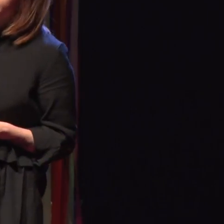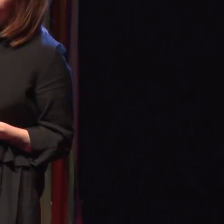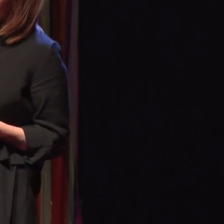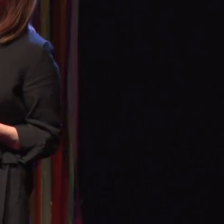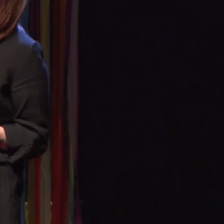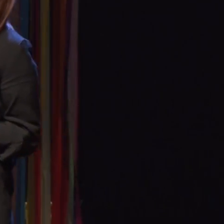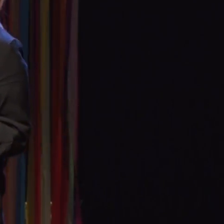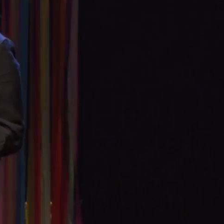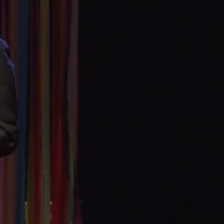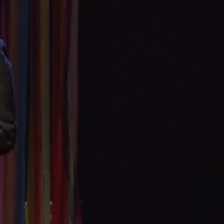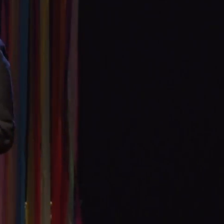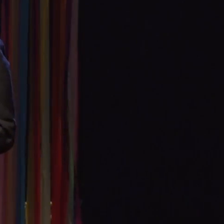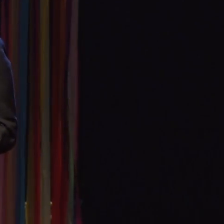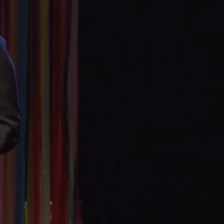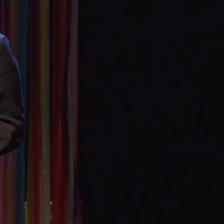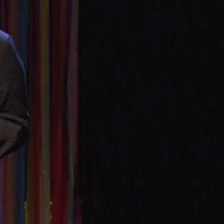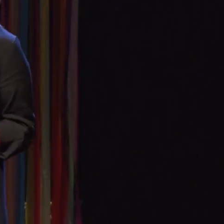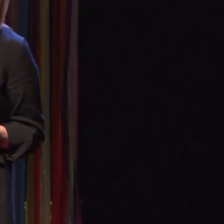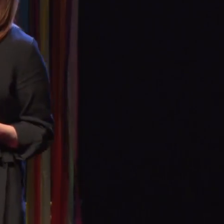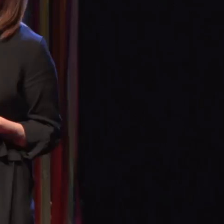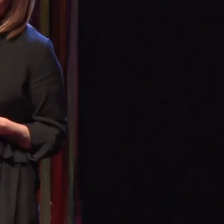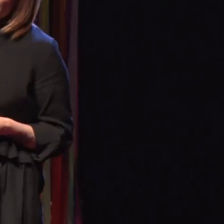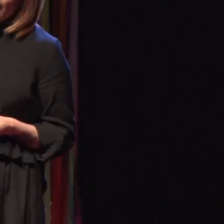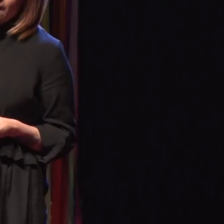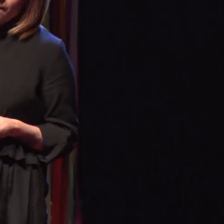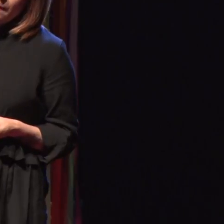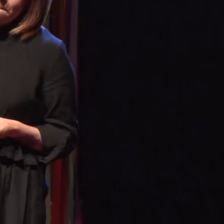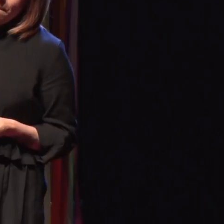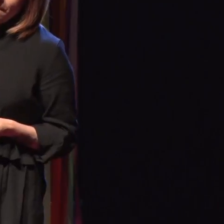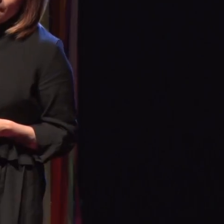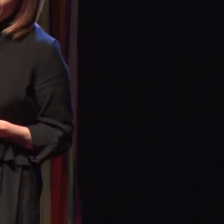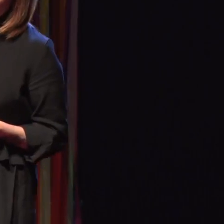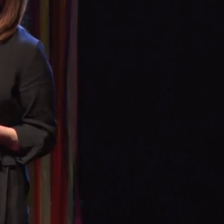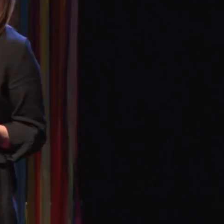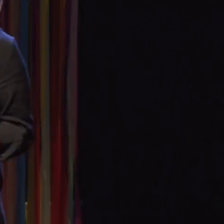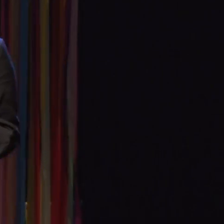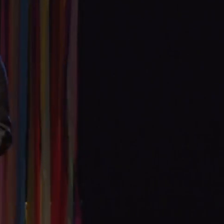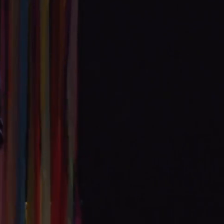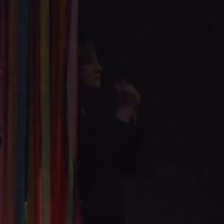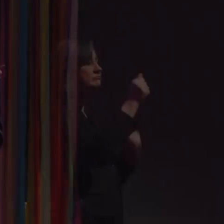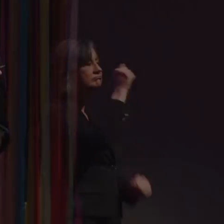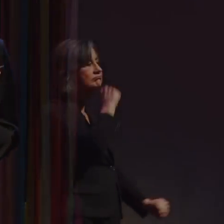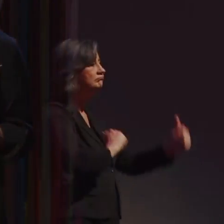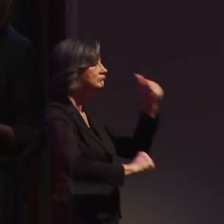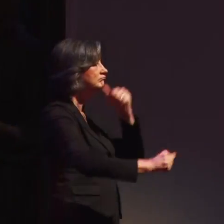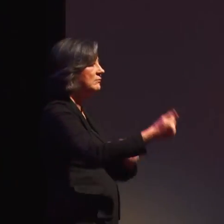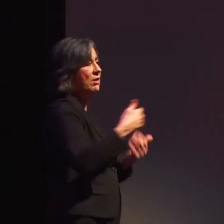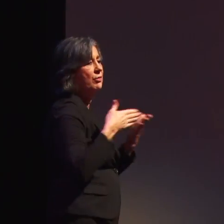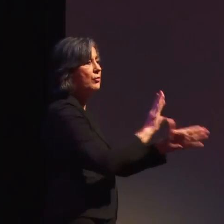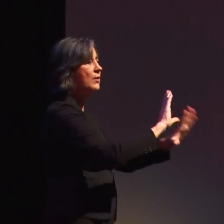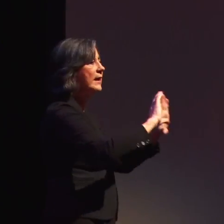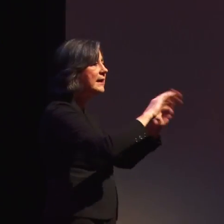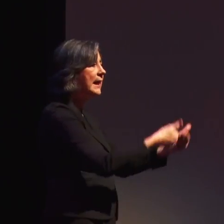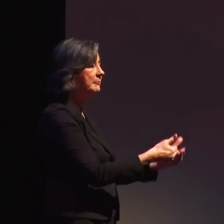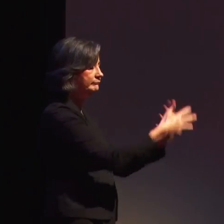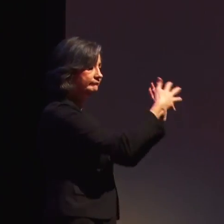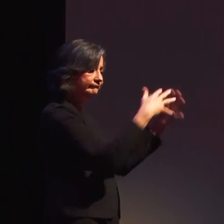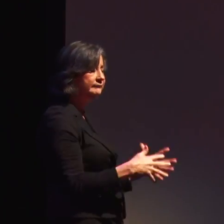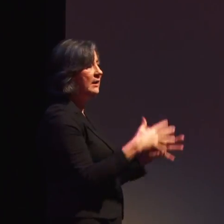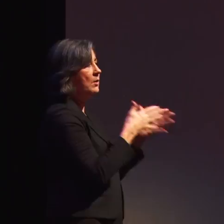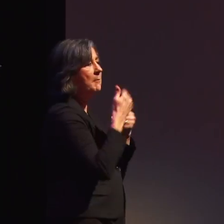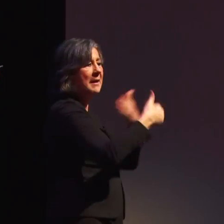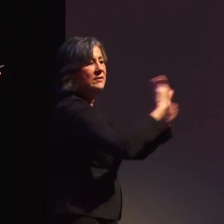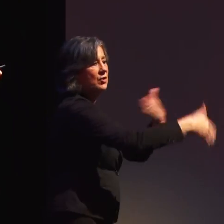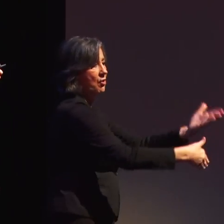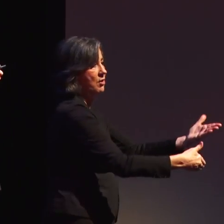entire generation of Japanese Americans who lived through that camp and who are passing on now, taking that legacy with them. And